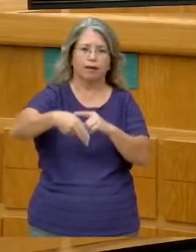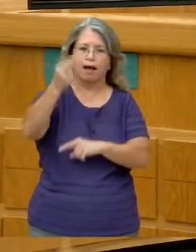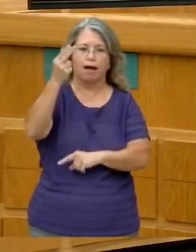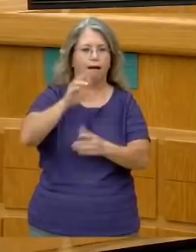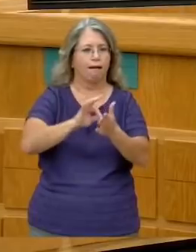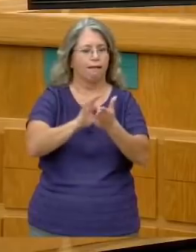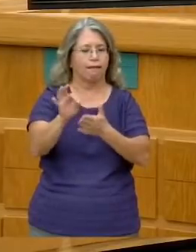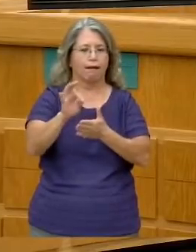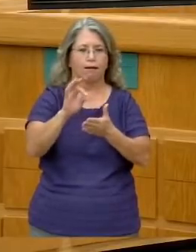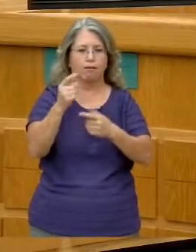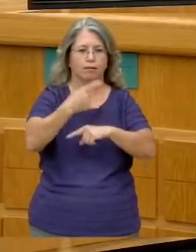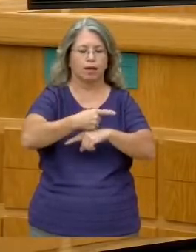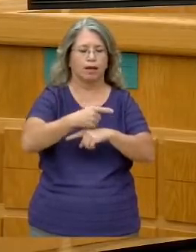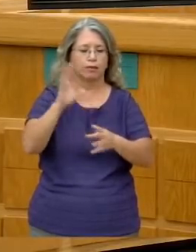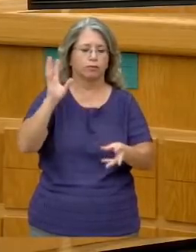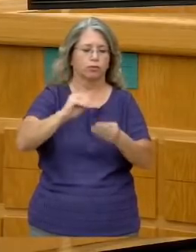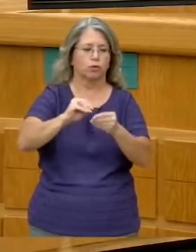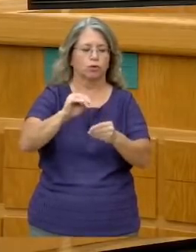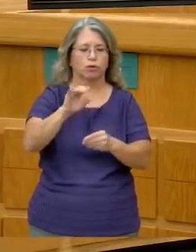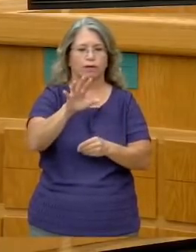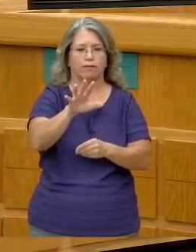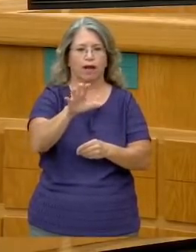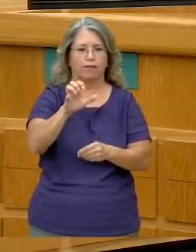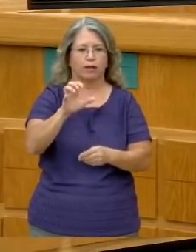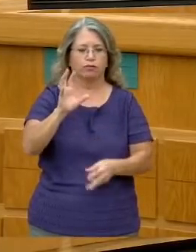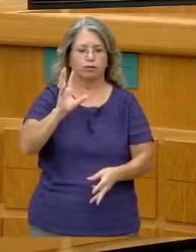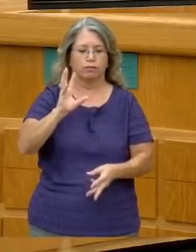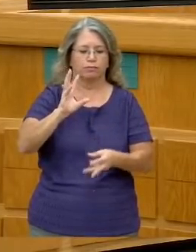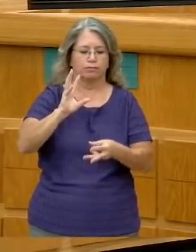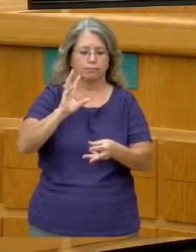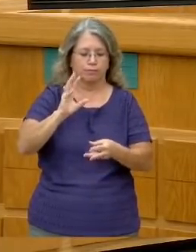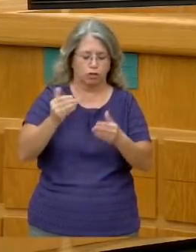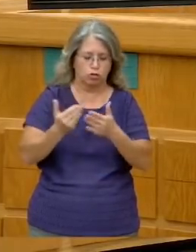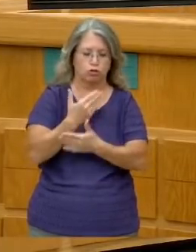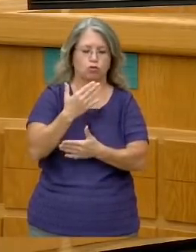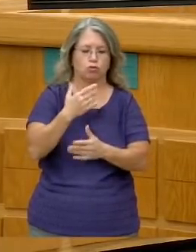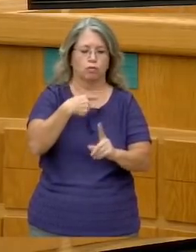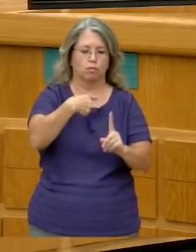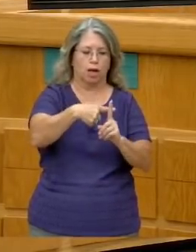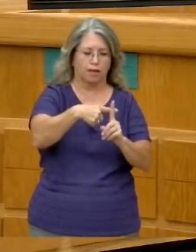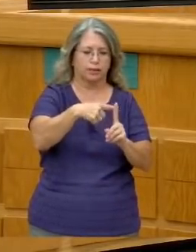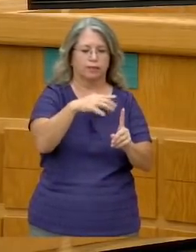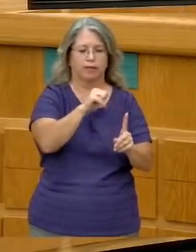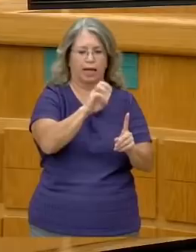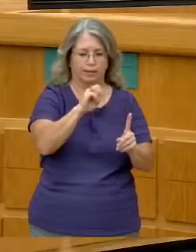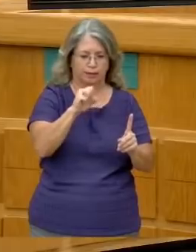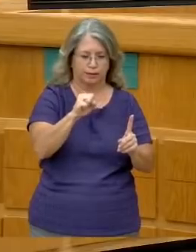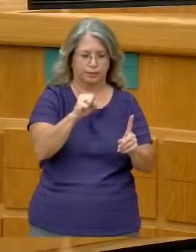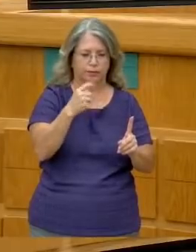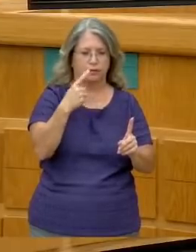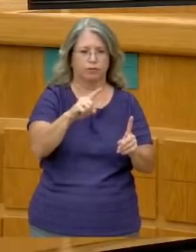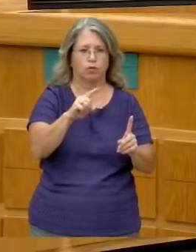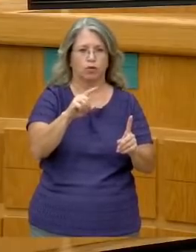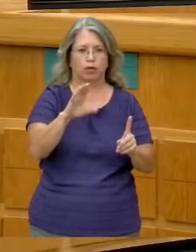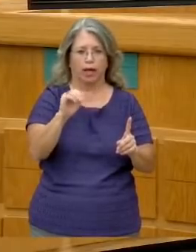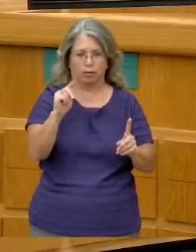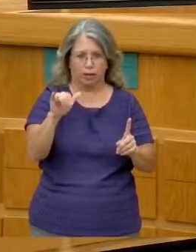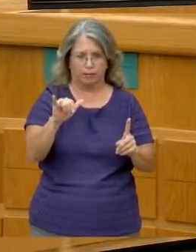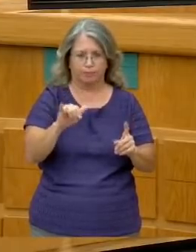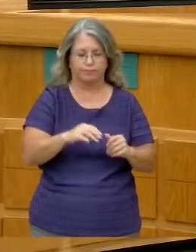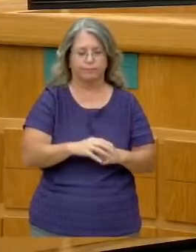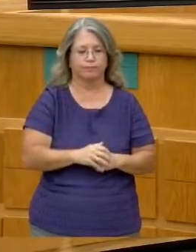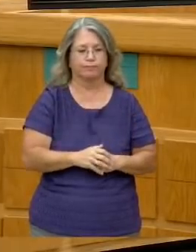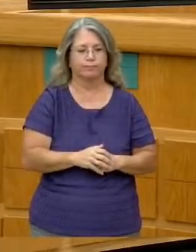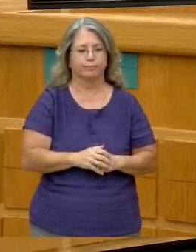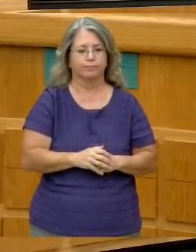day, a total of 500 additional new positive COVID-19 cases for Nueces County.